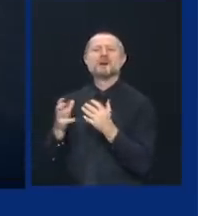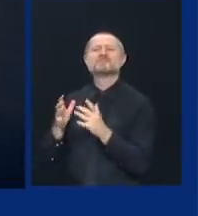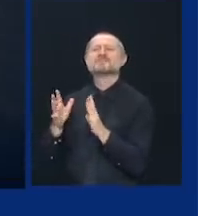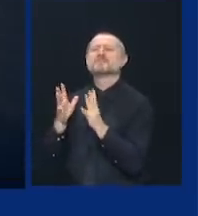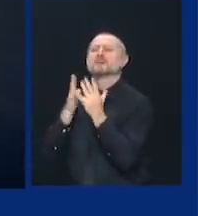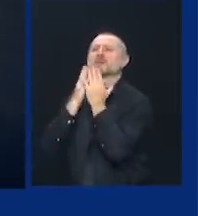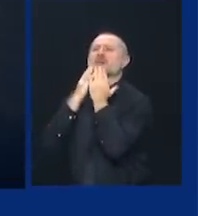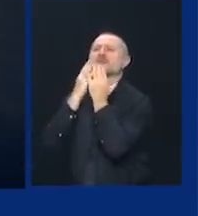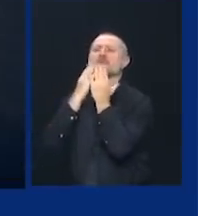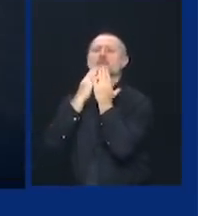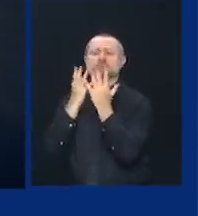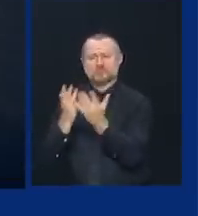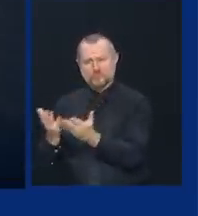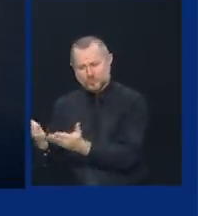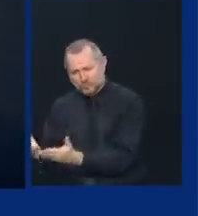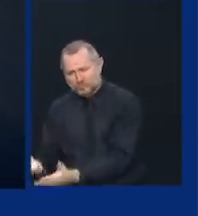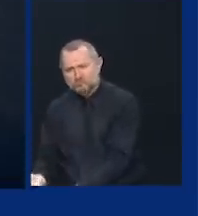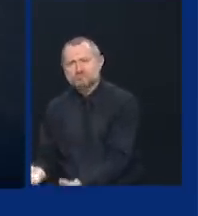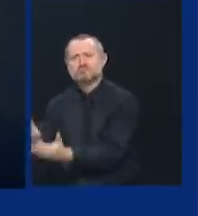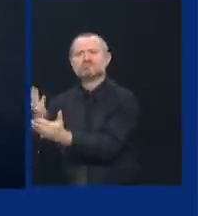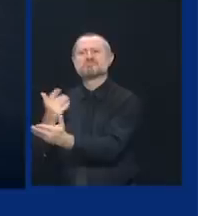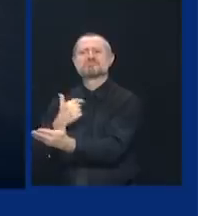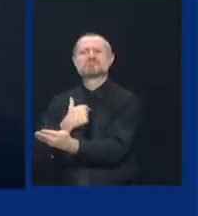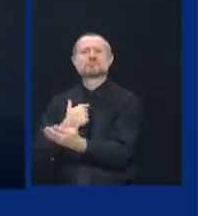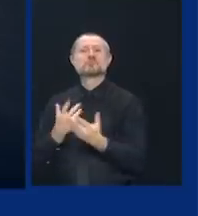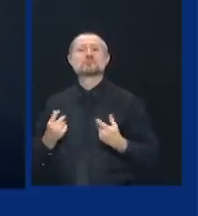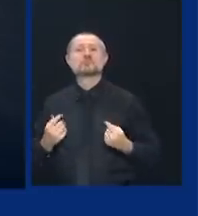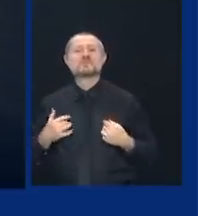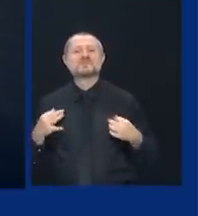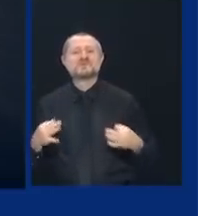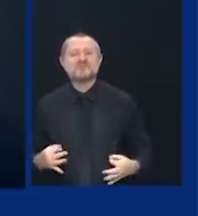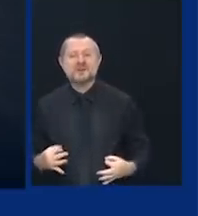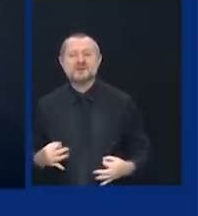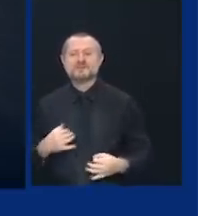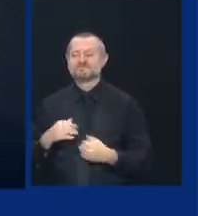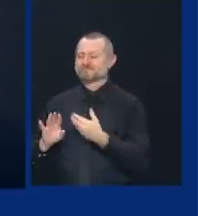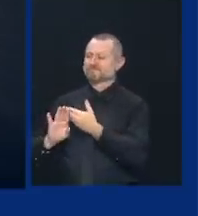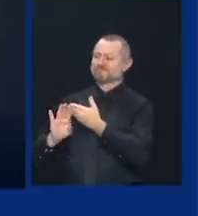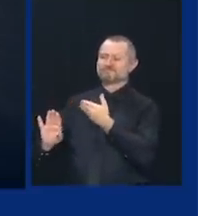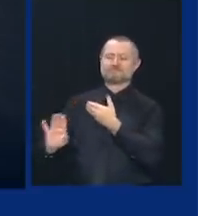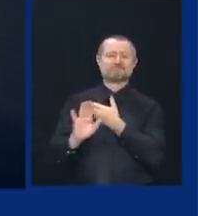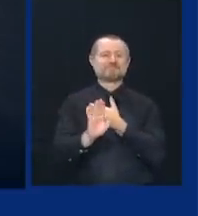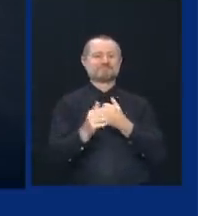you that I'm not going to see you.